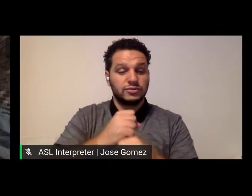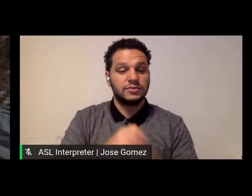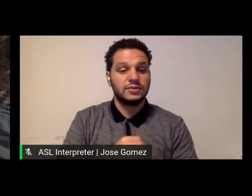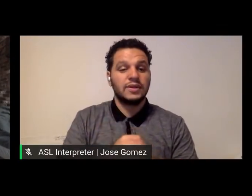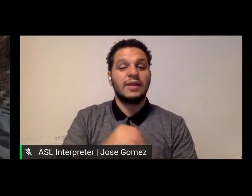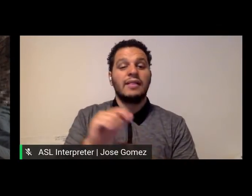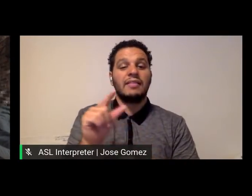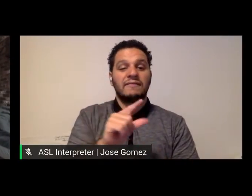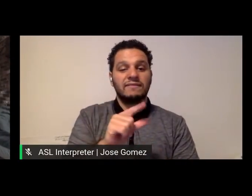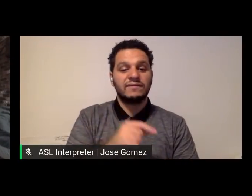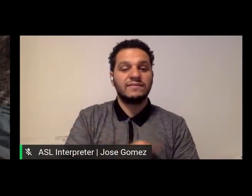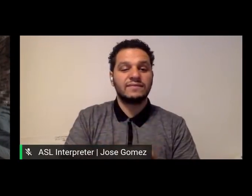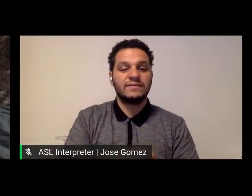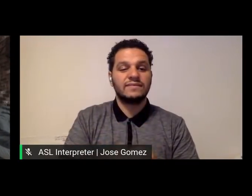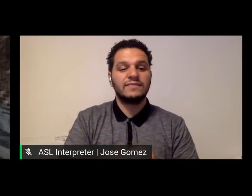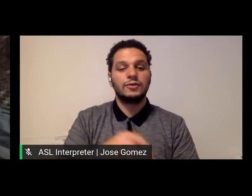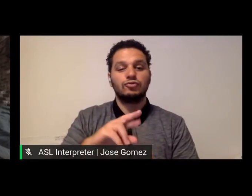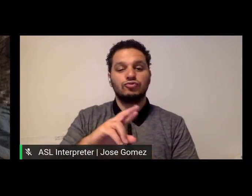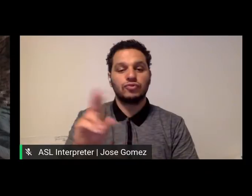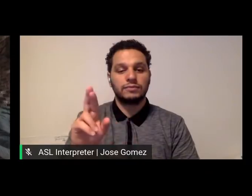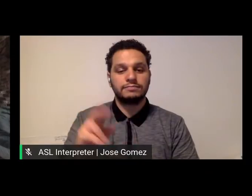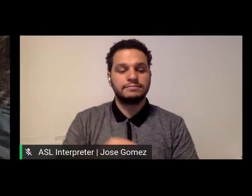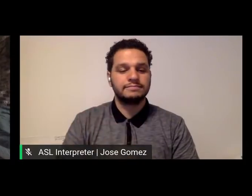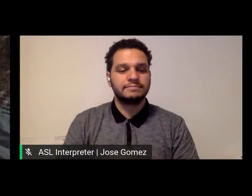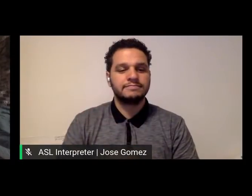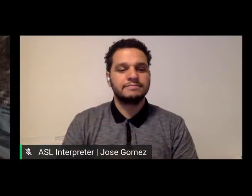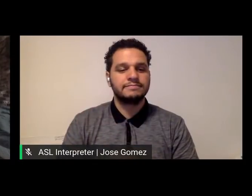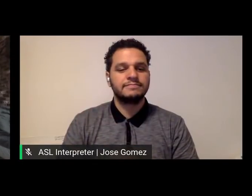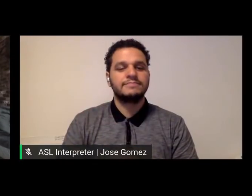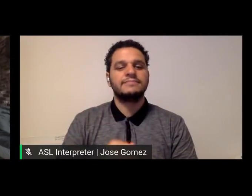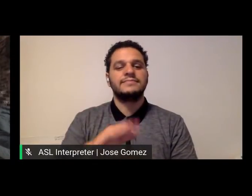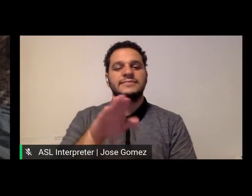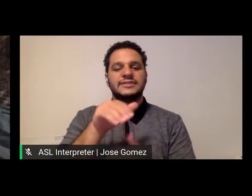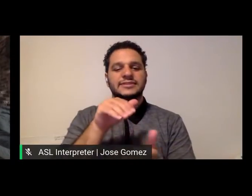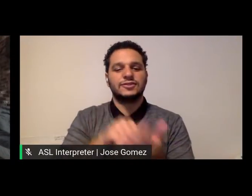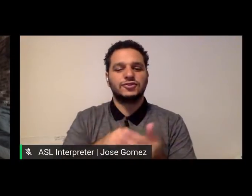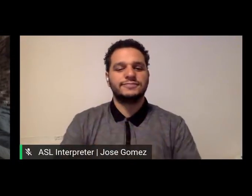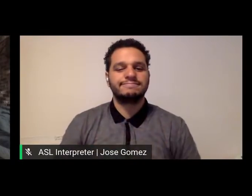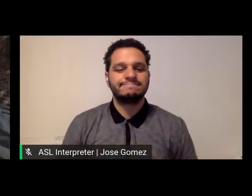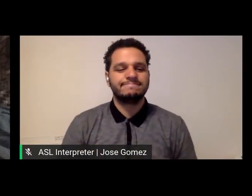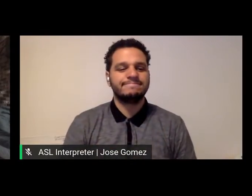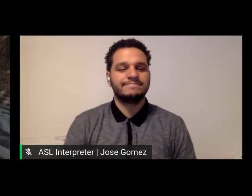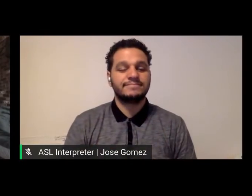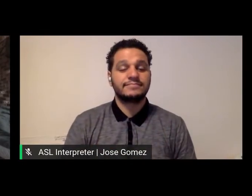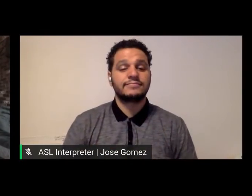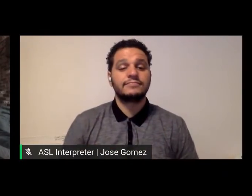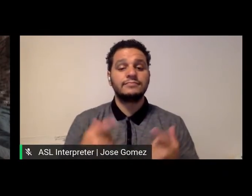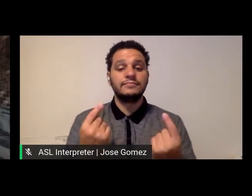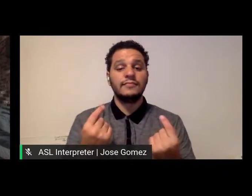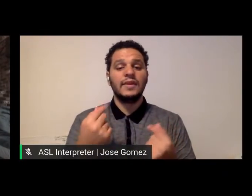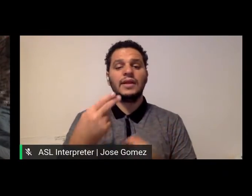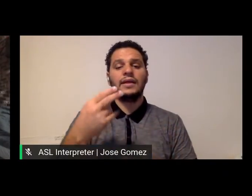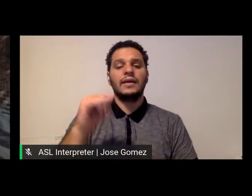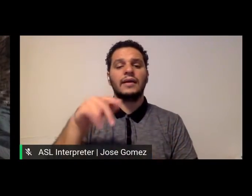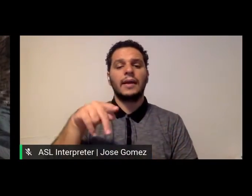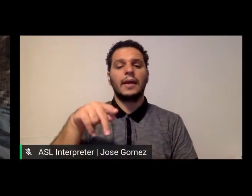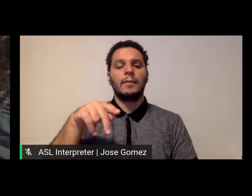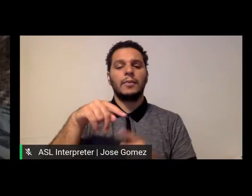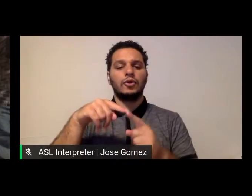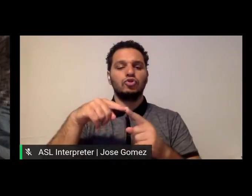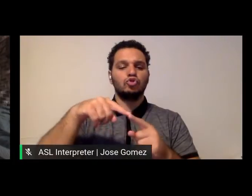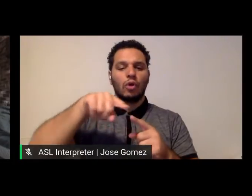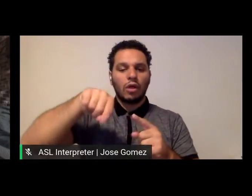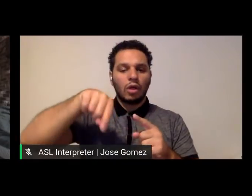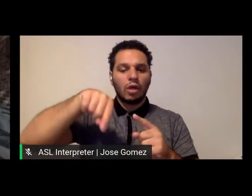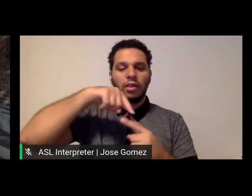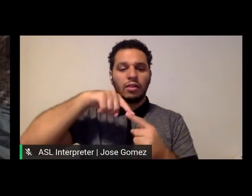left. And right and center. Then we're just going to roll our hips in a circle. You can put your hands on your